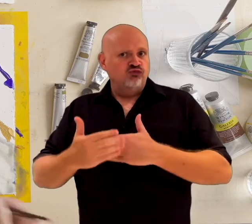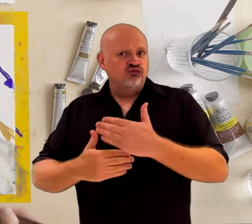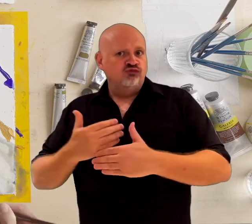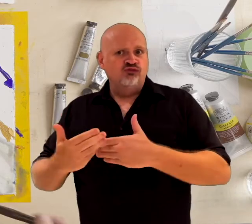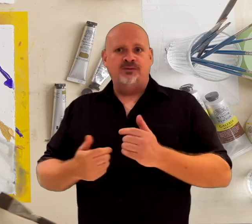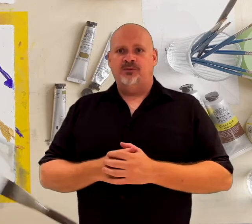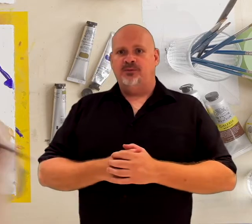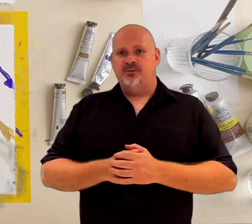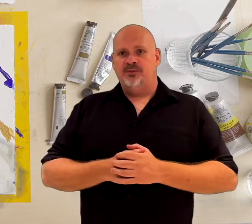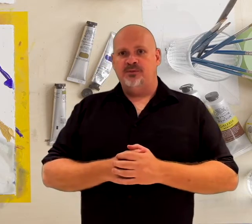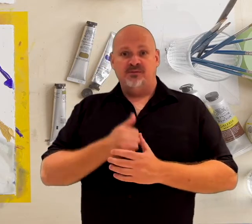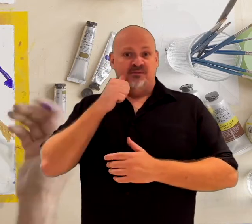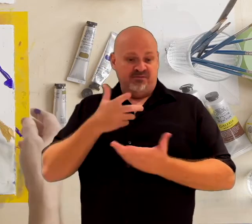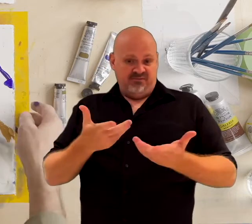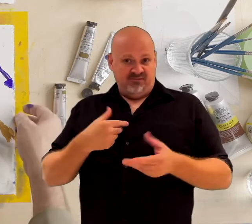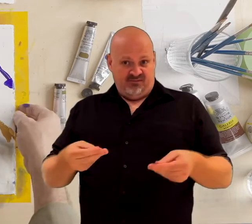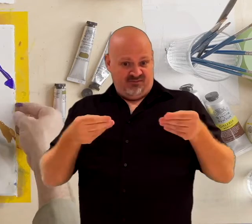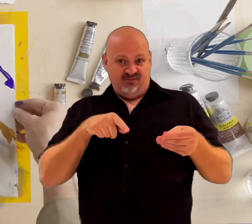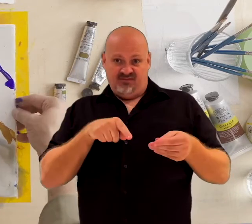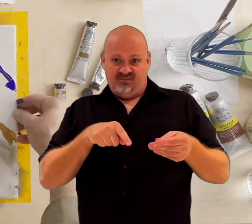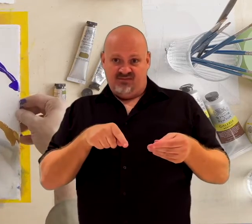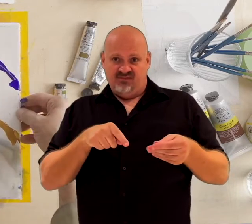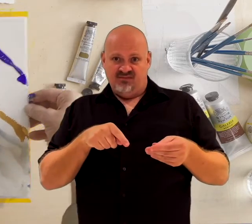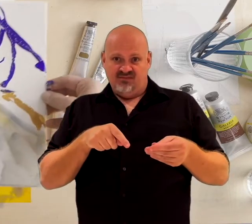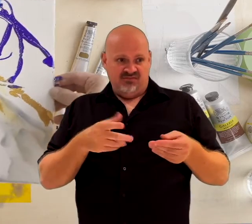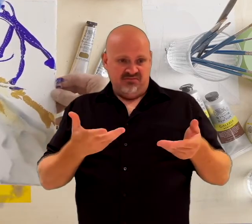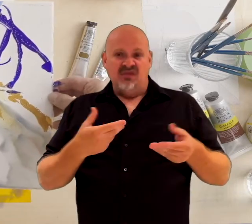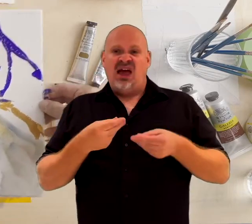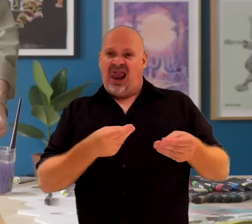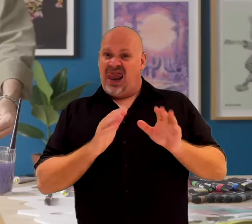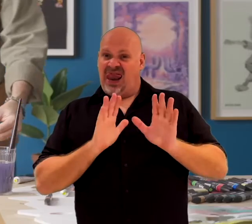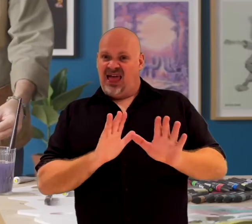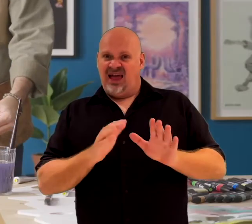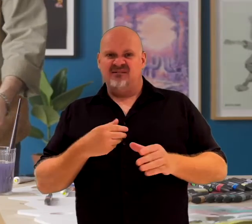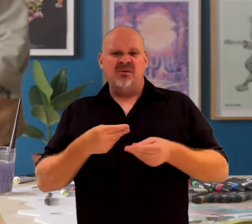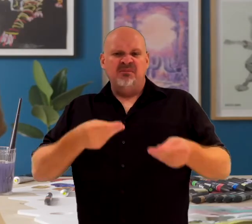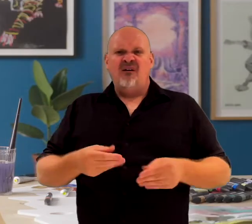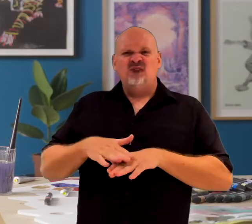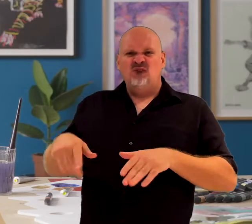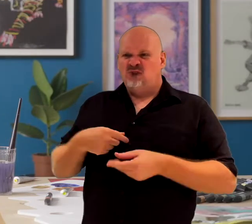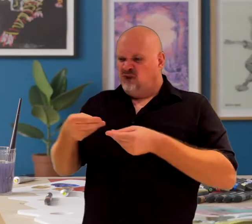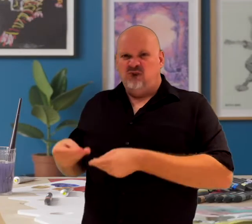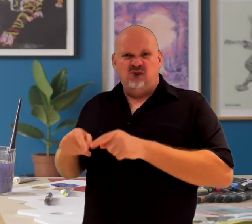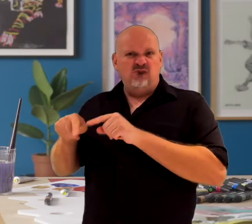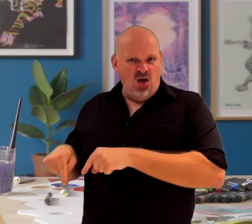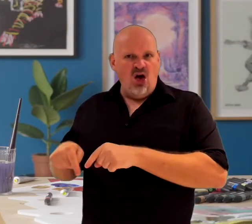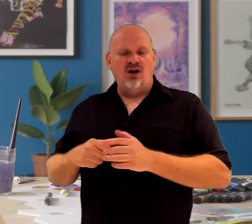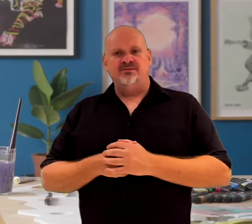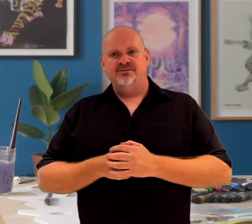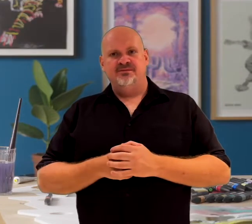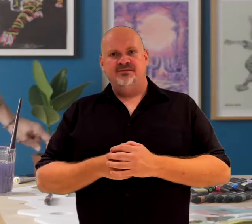You know, like we could just take this and leave it alone. I'm gonna put it here on the floor